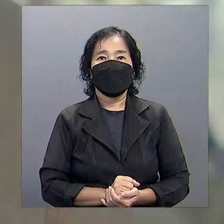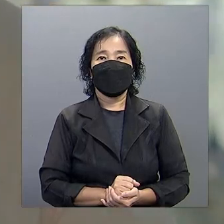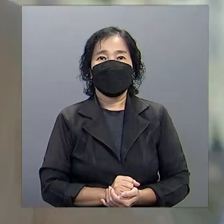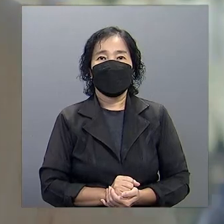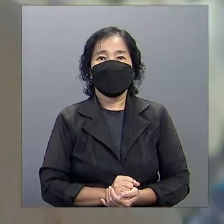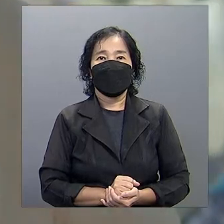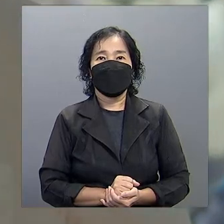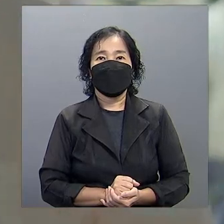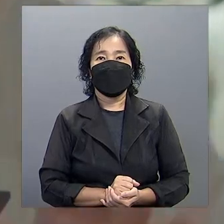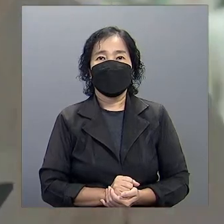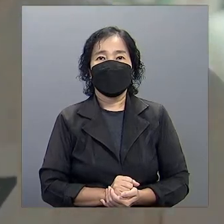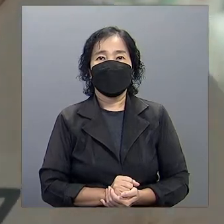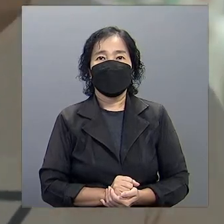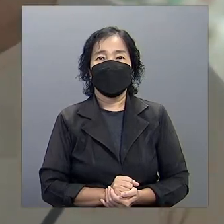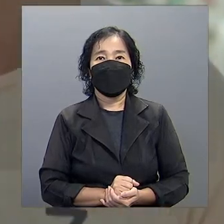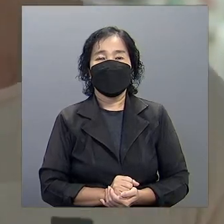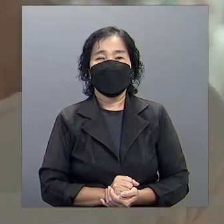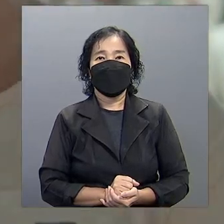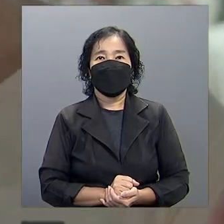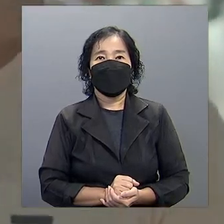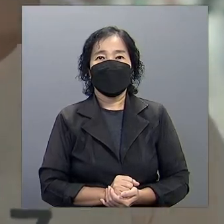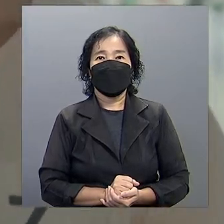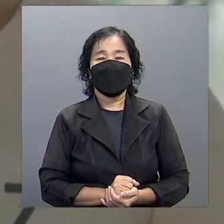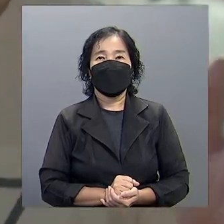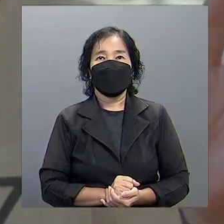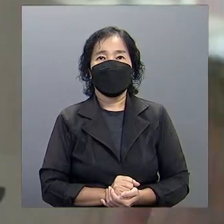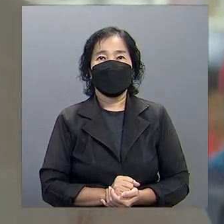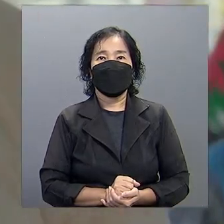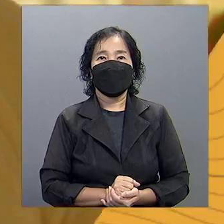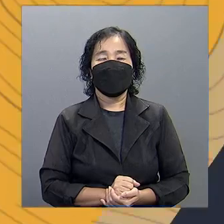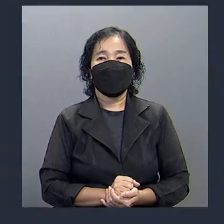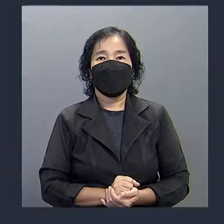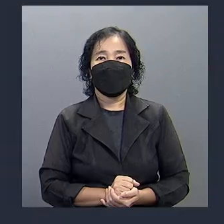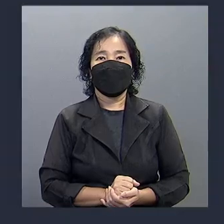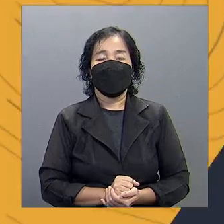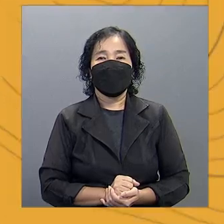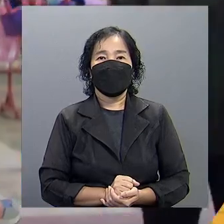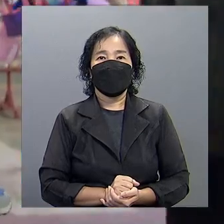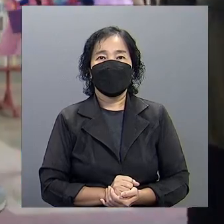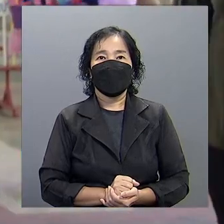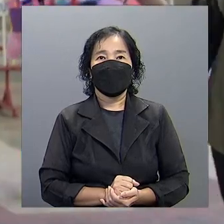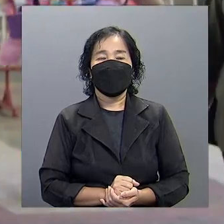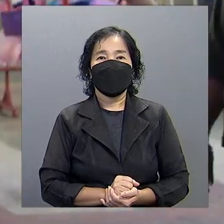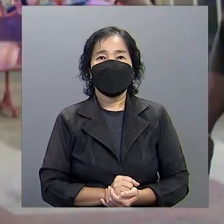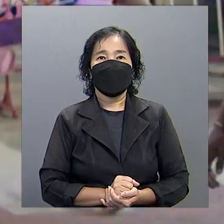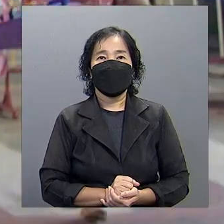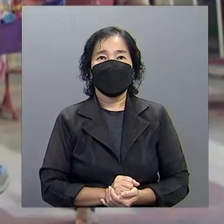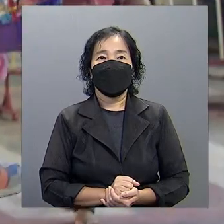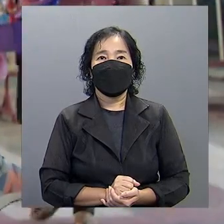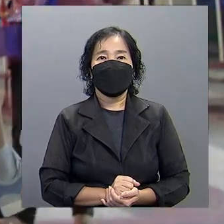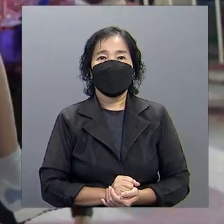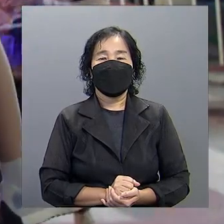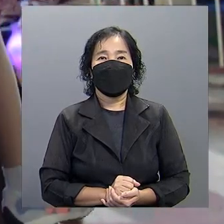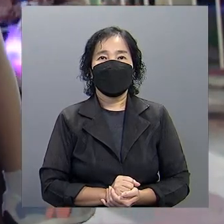COVID. You know, everybody's scared, and I don't want to know about one more case or something. Okay, Owen, have you heard of